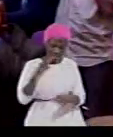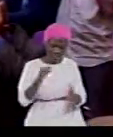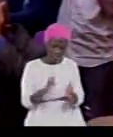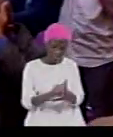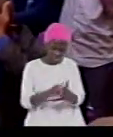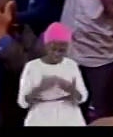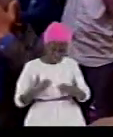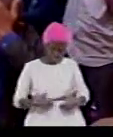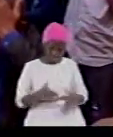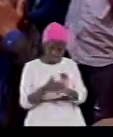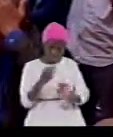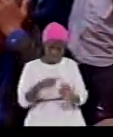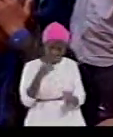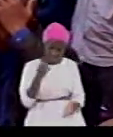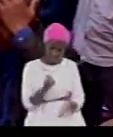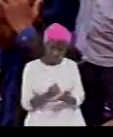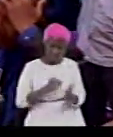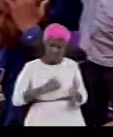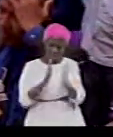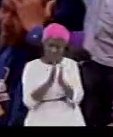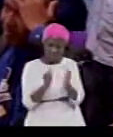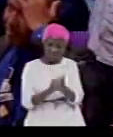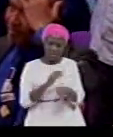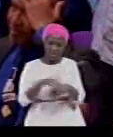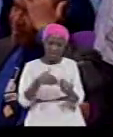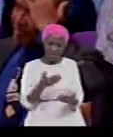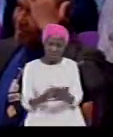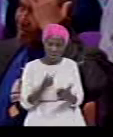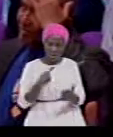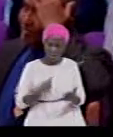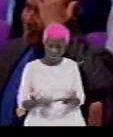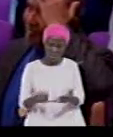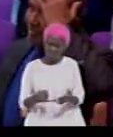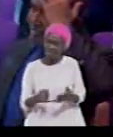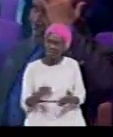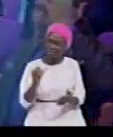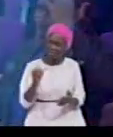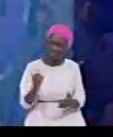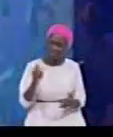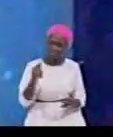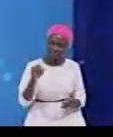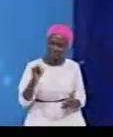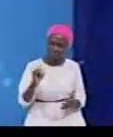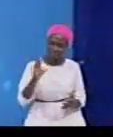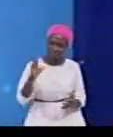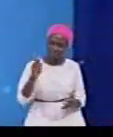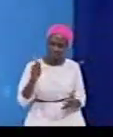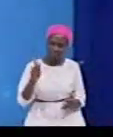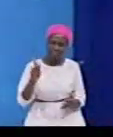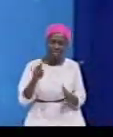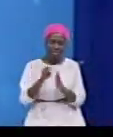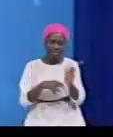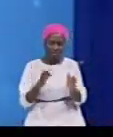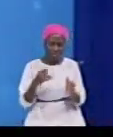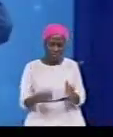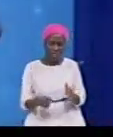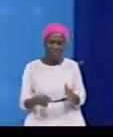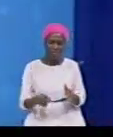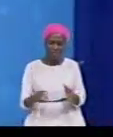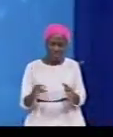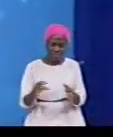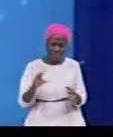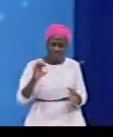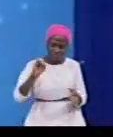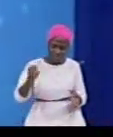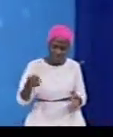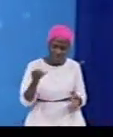name. I pray that all the stiffness of the joints and all the pain of arthritis in their joints, in the elbows,